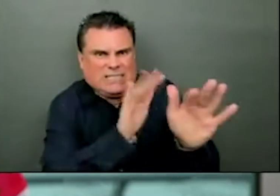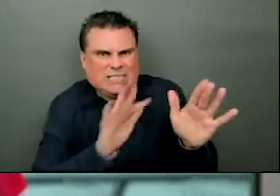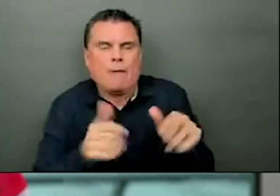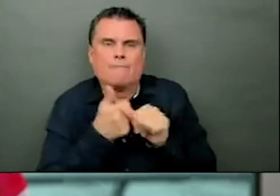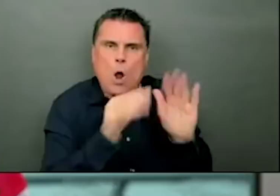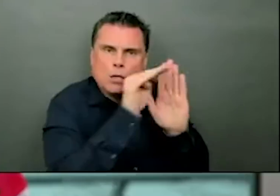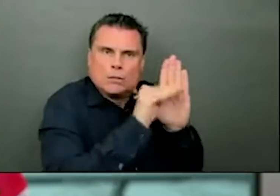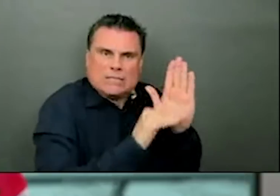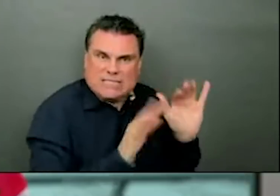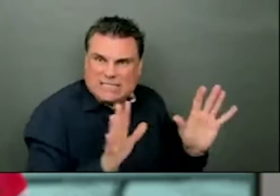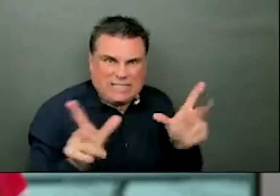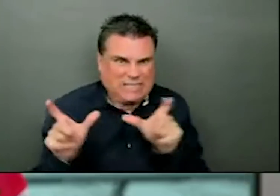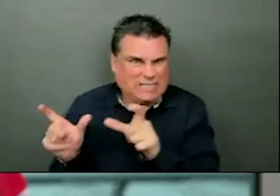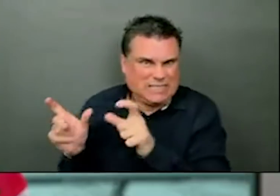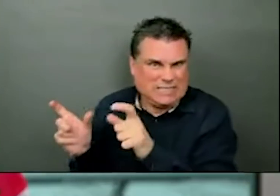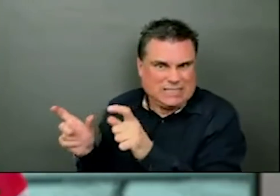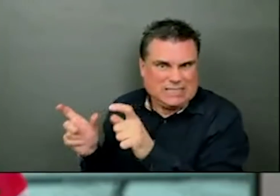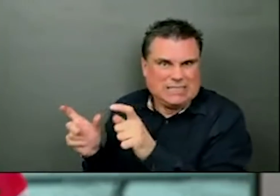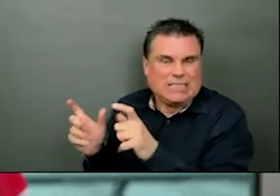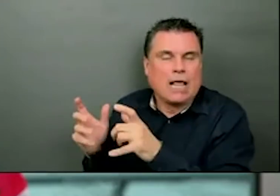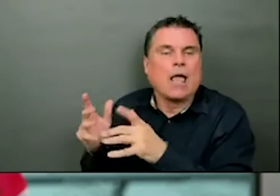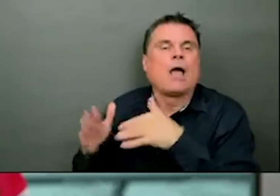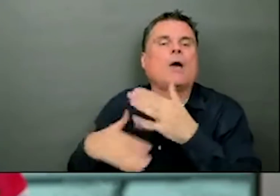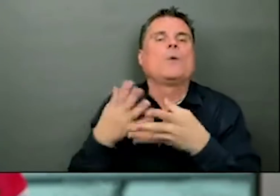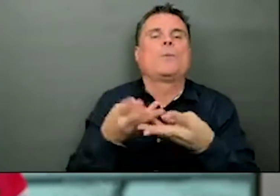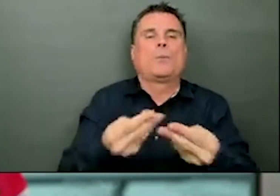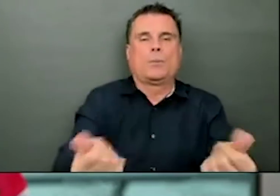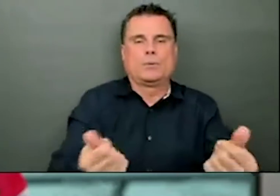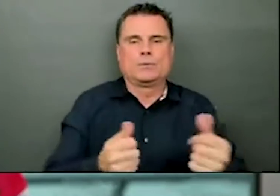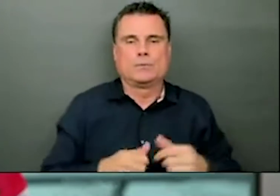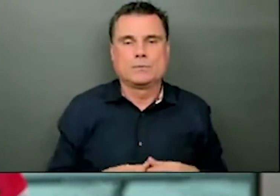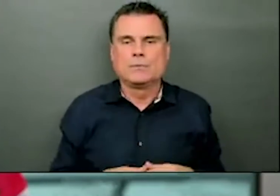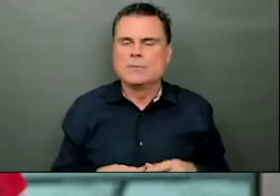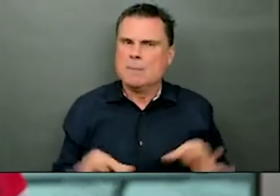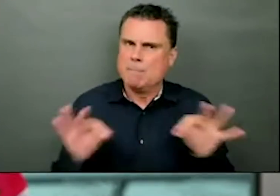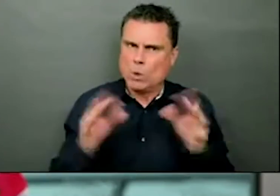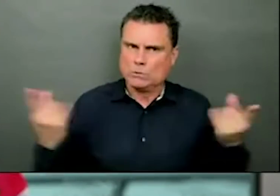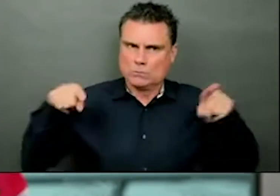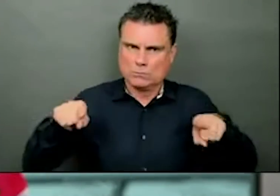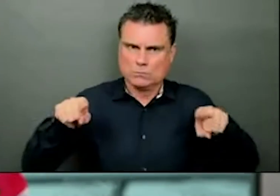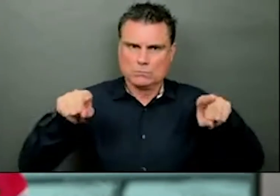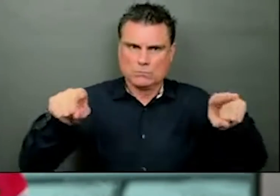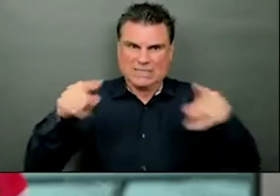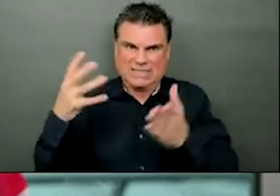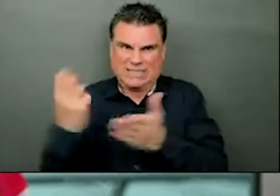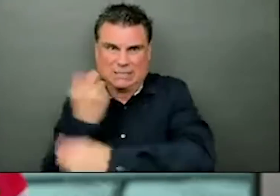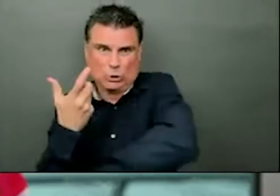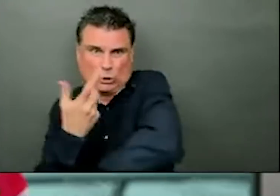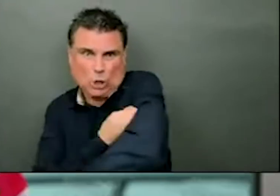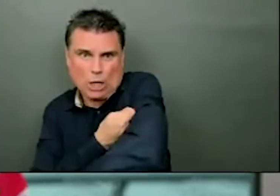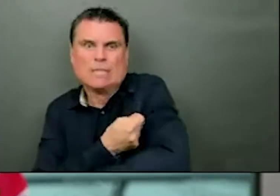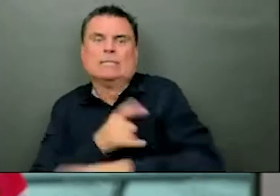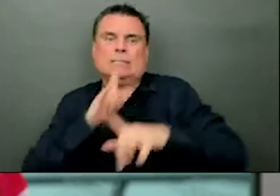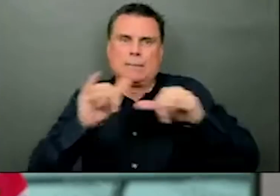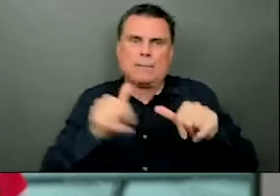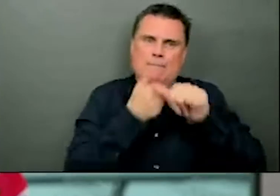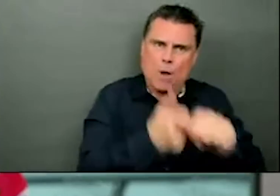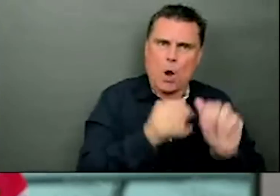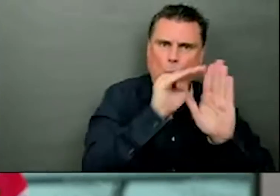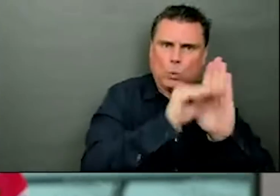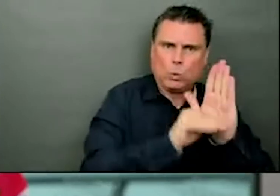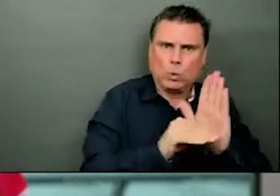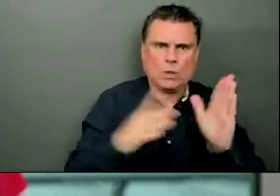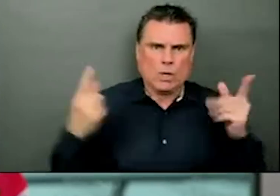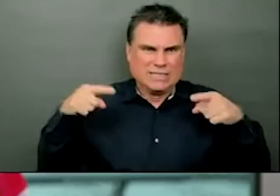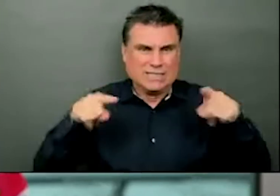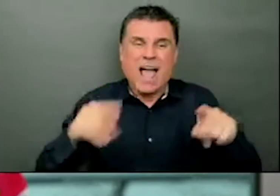the world and here in BC. I know so many people in British Columbia are doing just that,